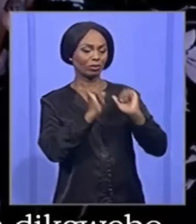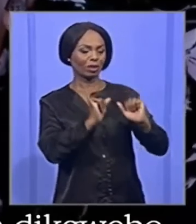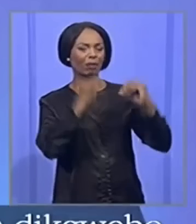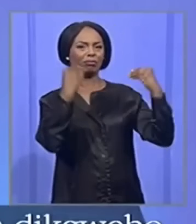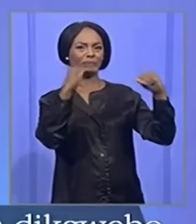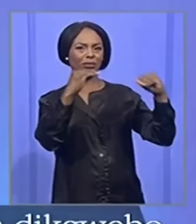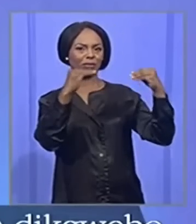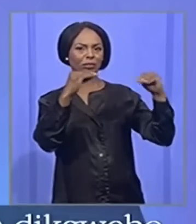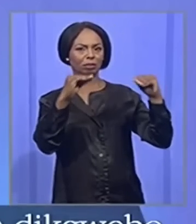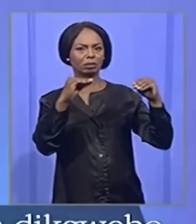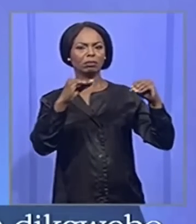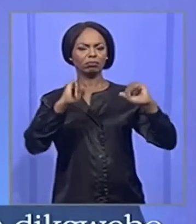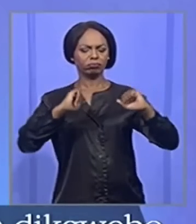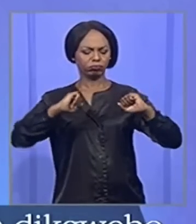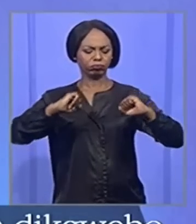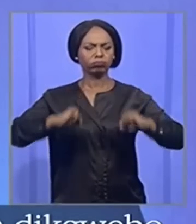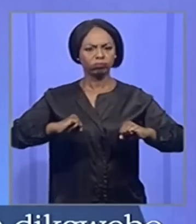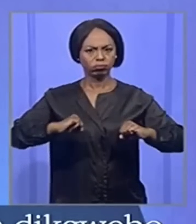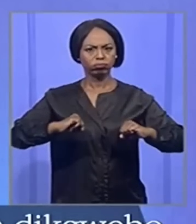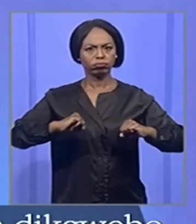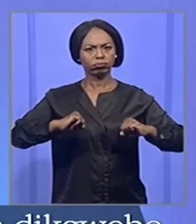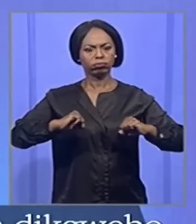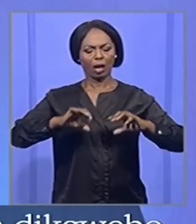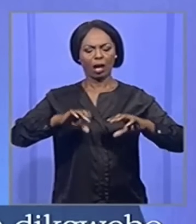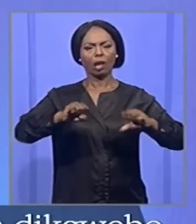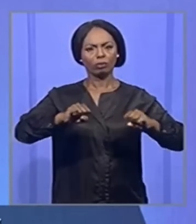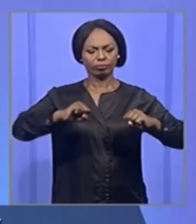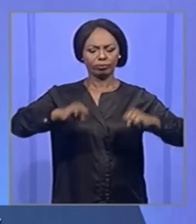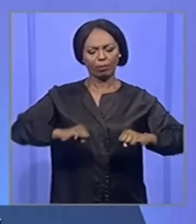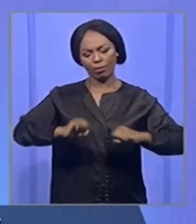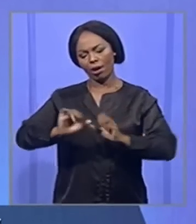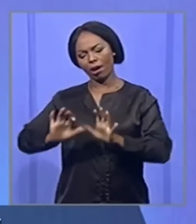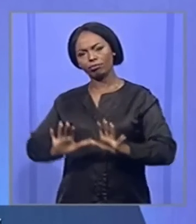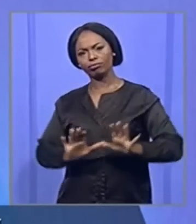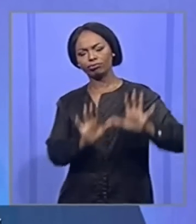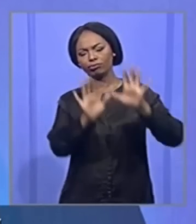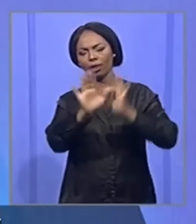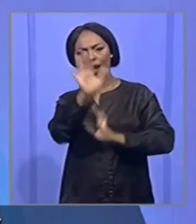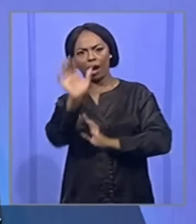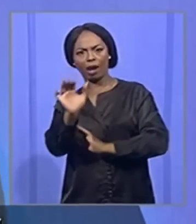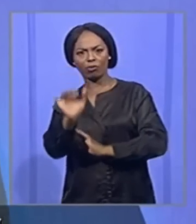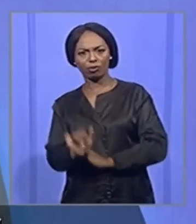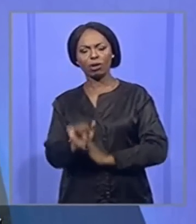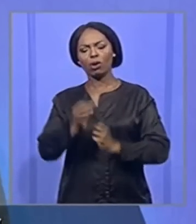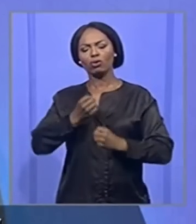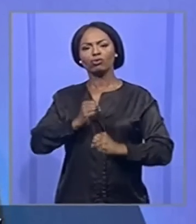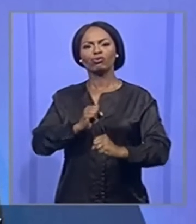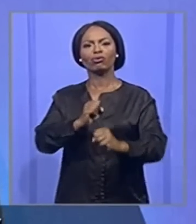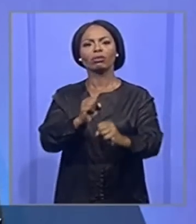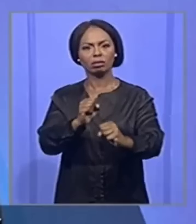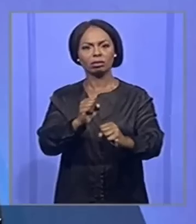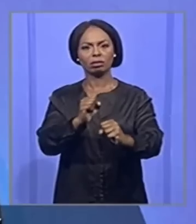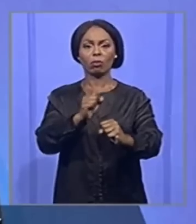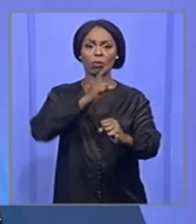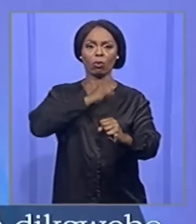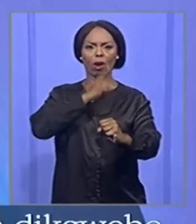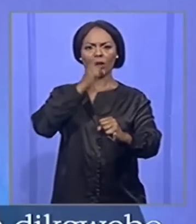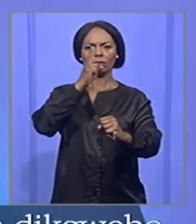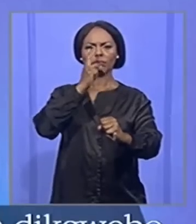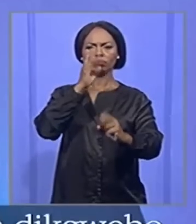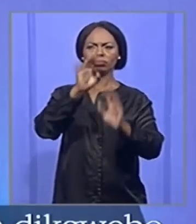adopted its Africanization strategy. We realize that there is a need